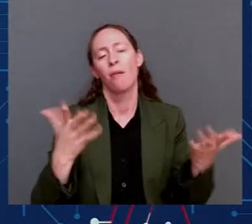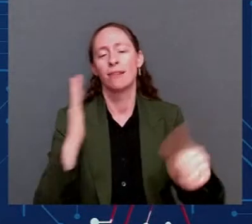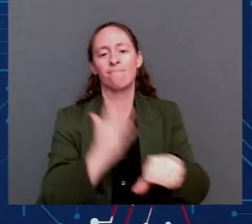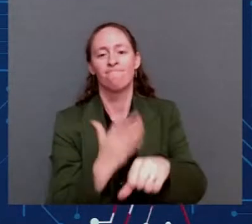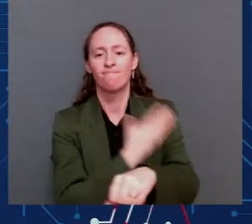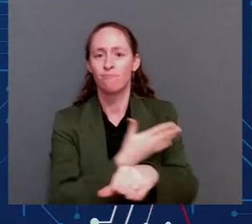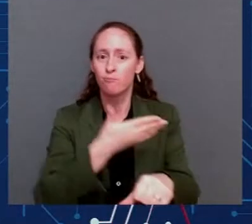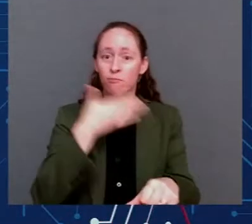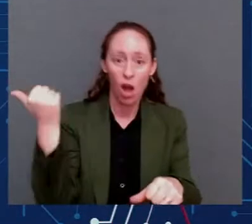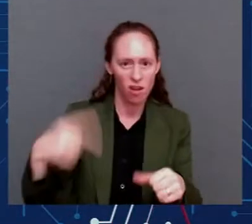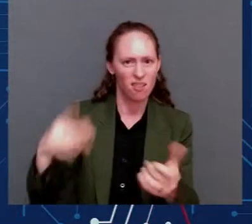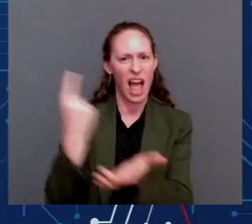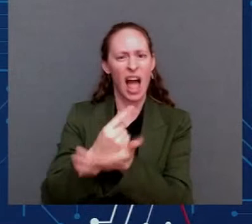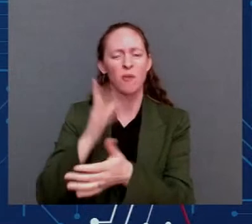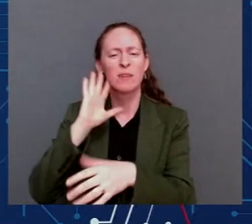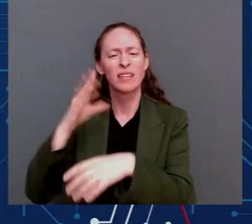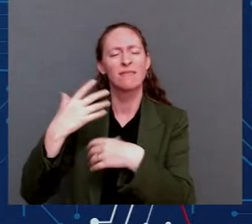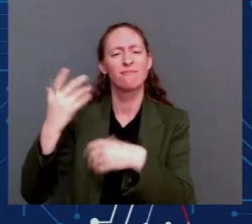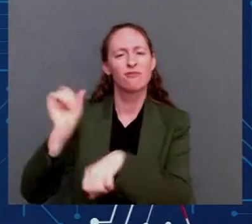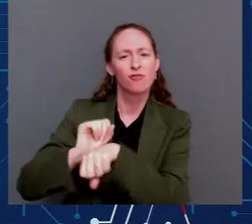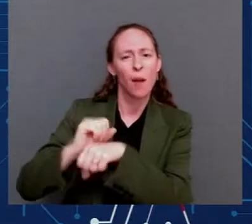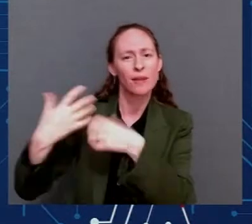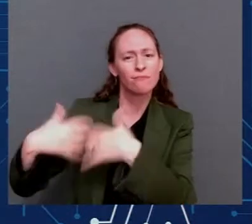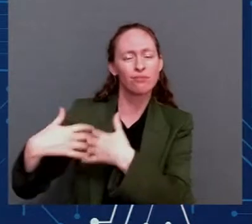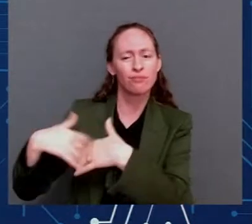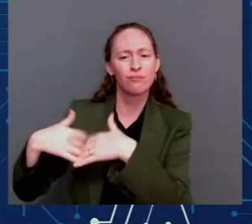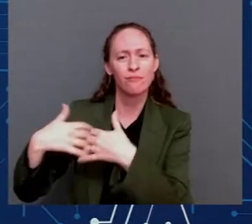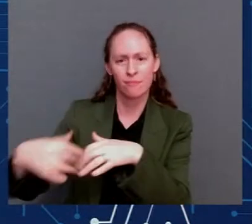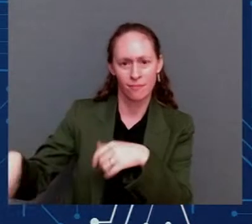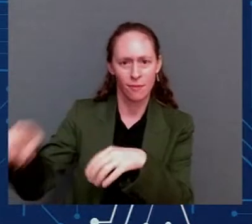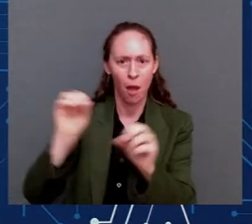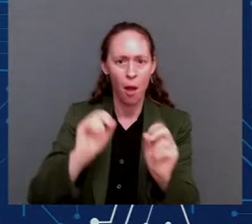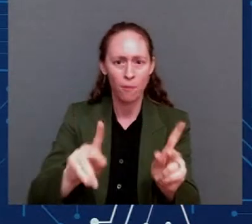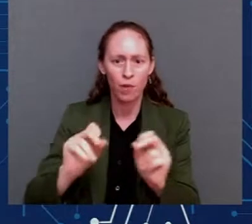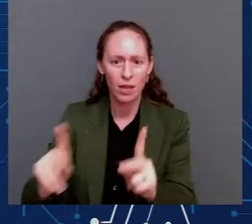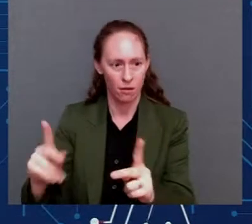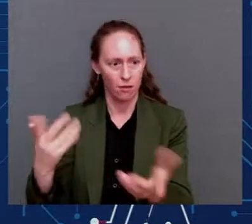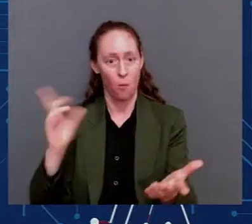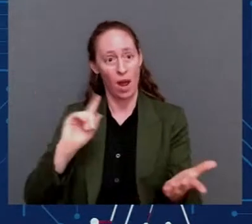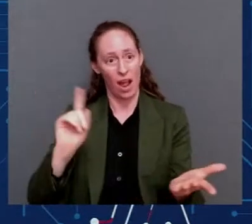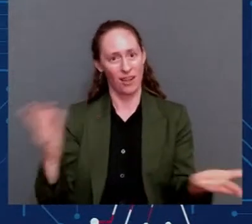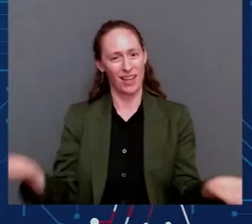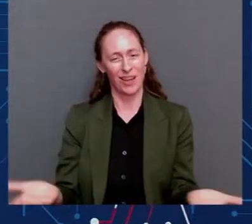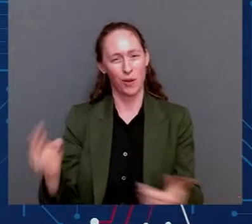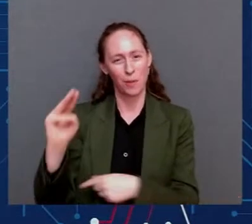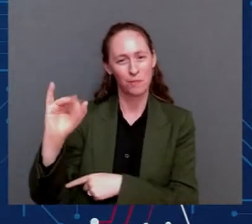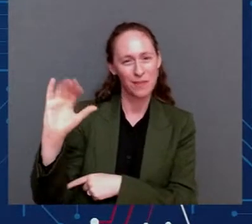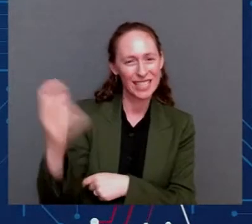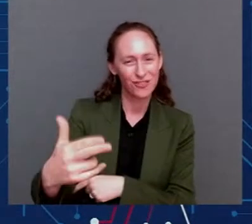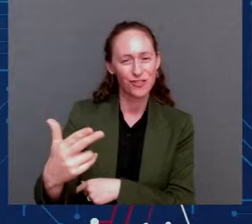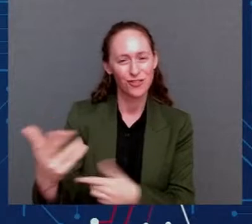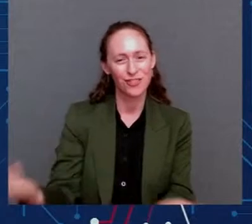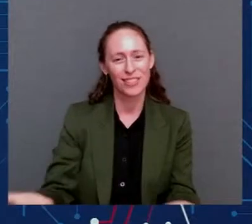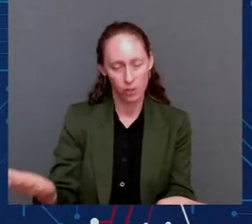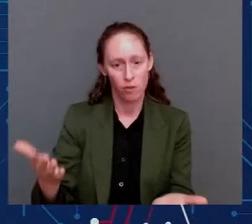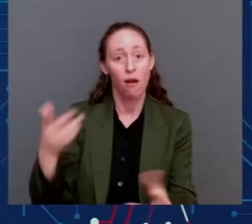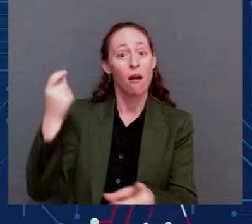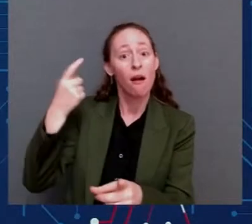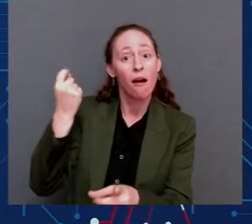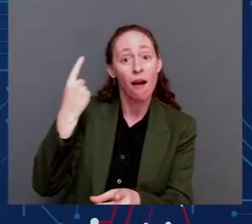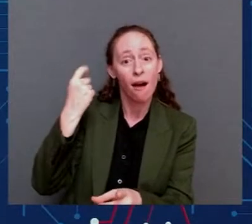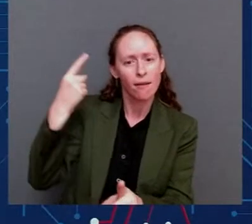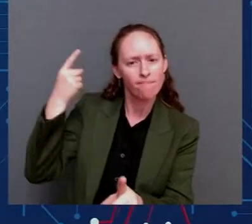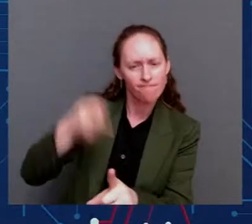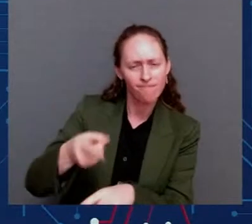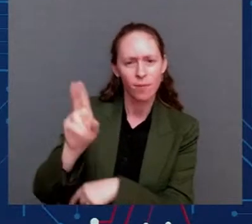jobs right here in mid-Michigan, including union jobs in the auto industry, which is really critical. The CHIPS and